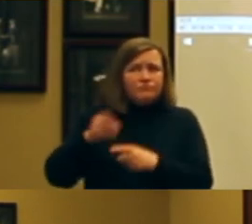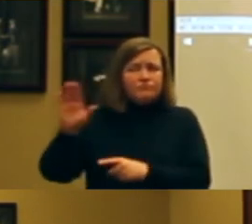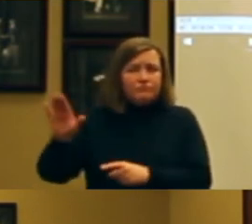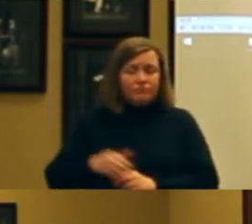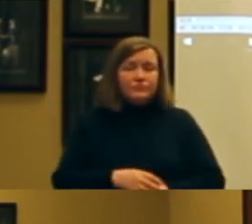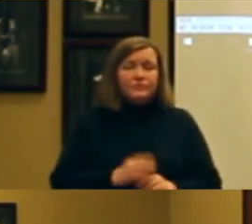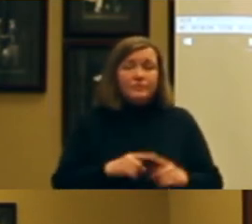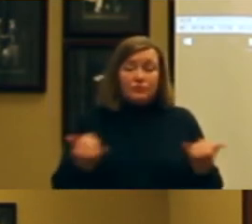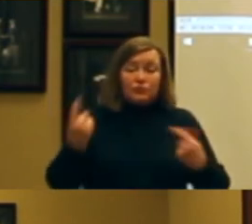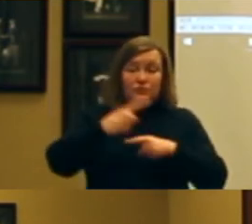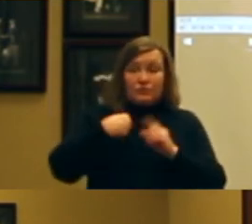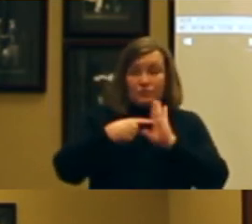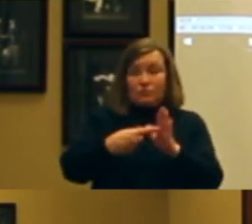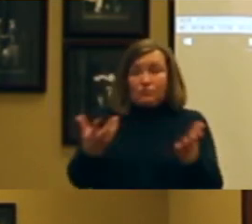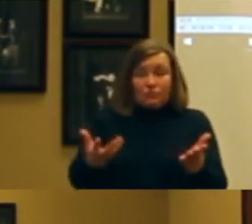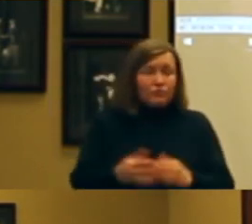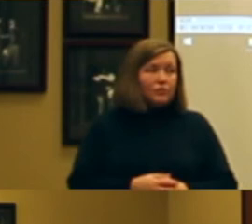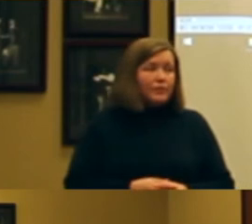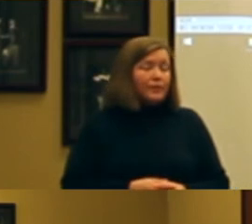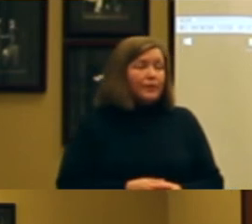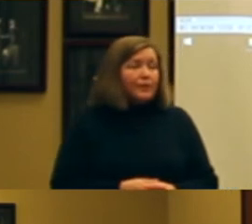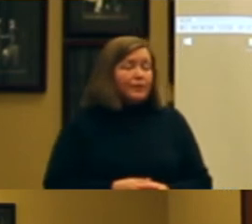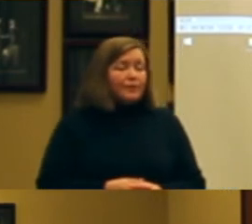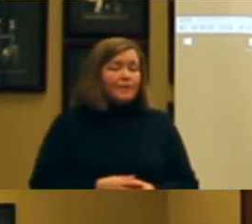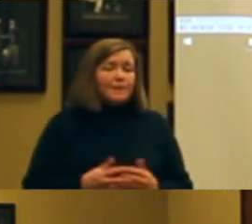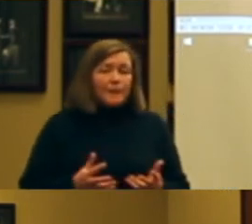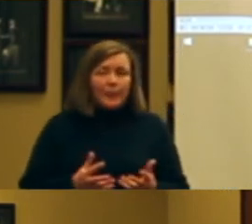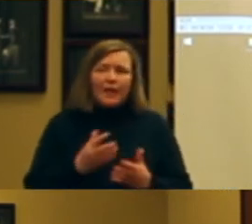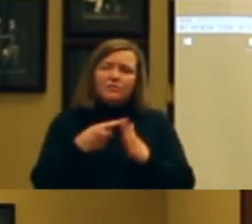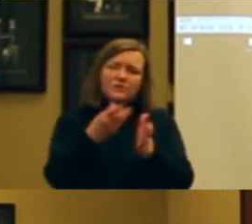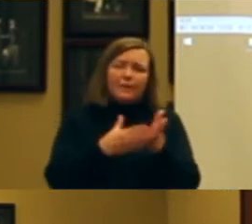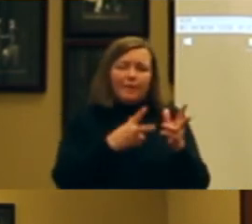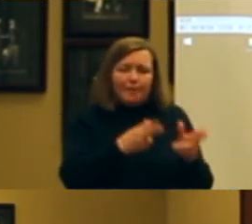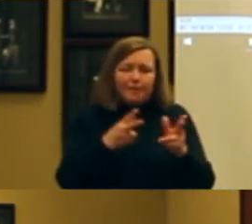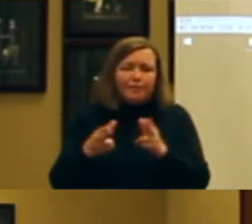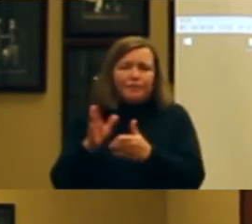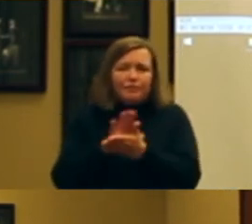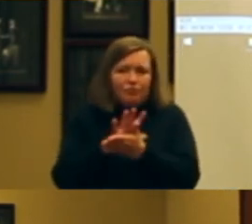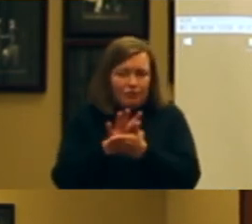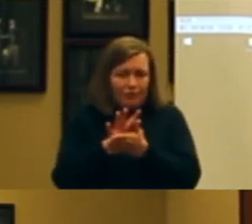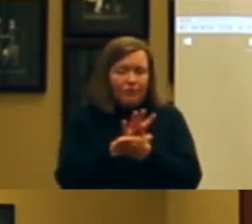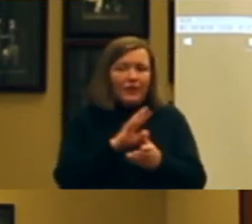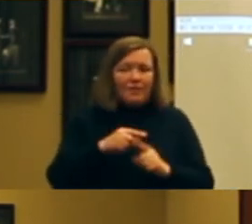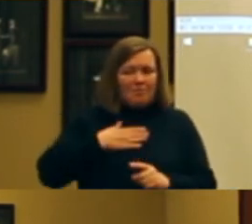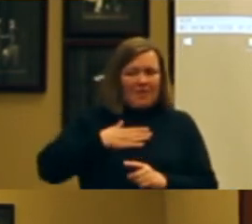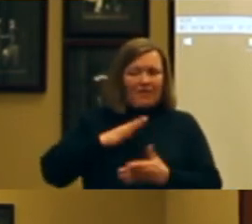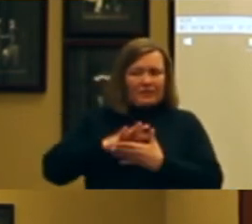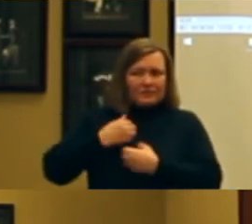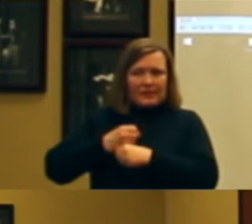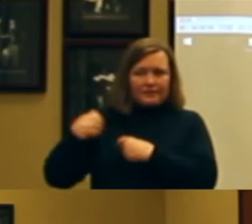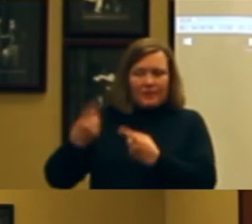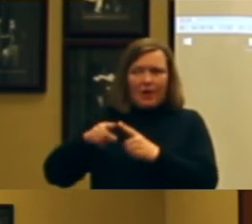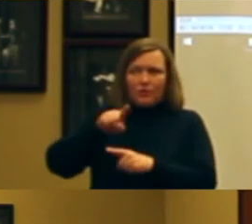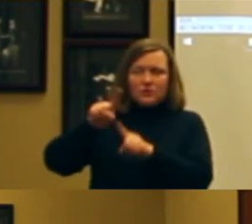what I'm going to share with you today is some trailers of about my documentaries